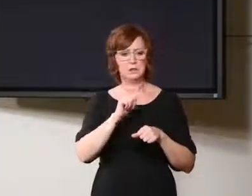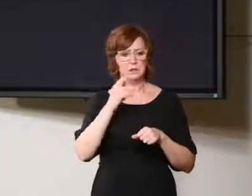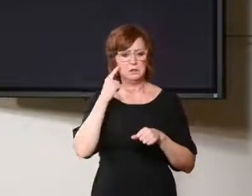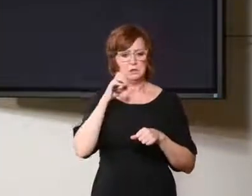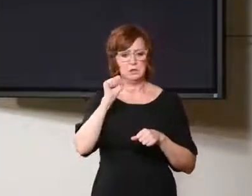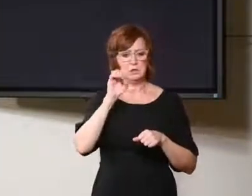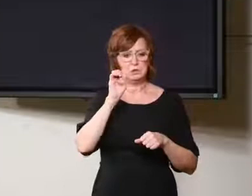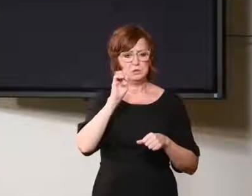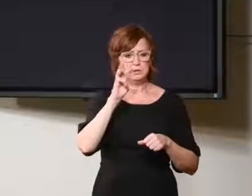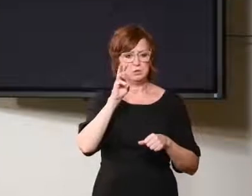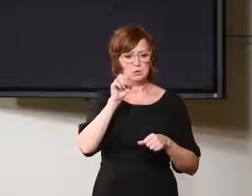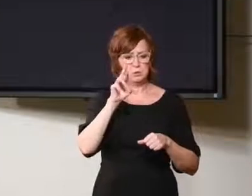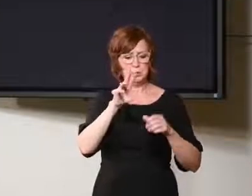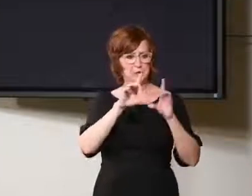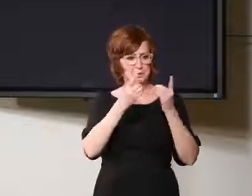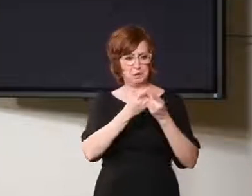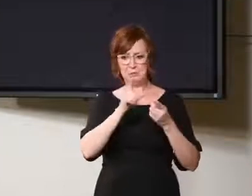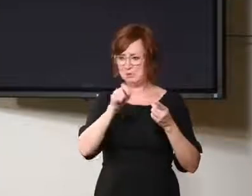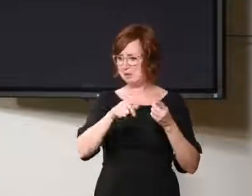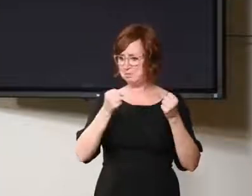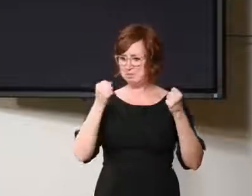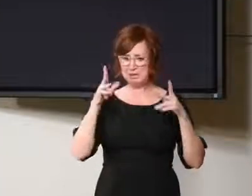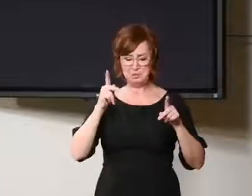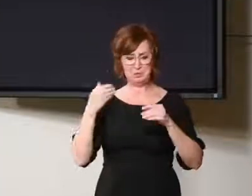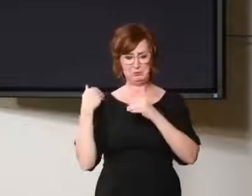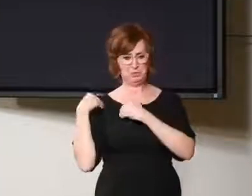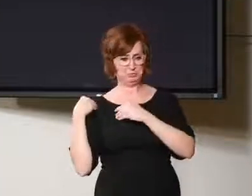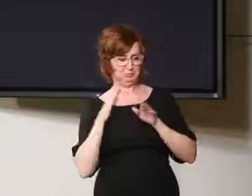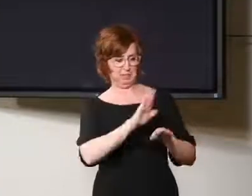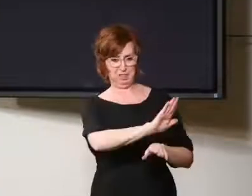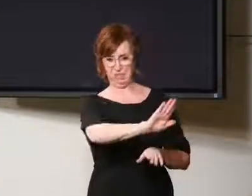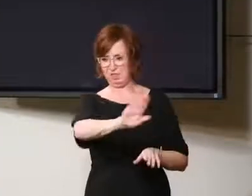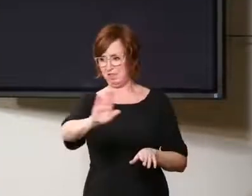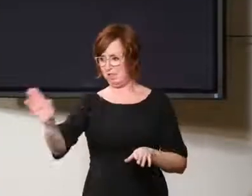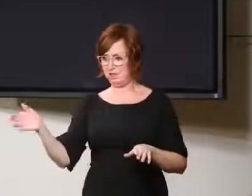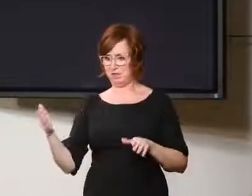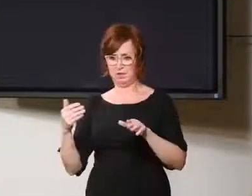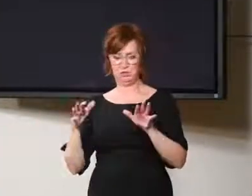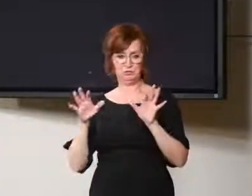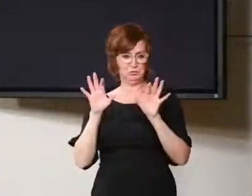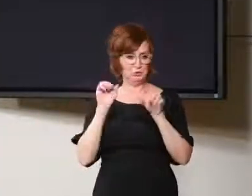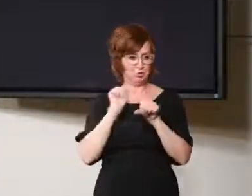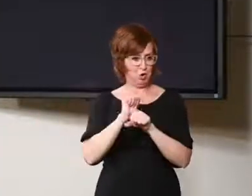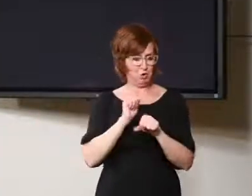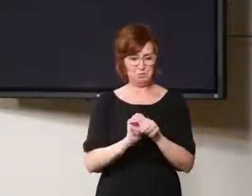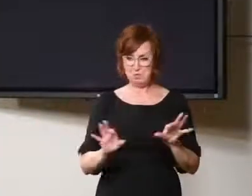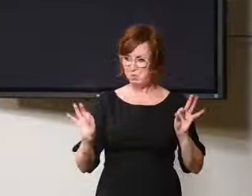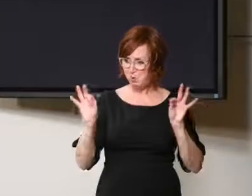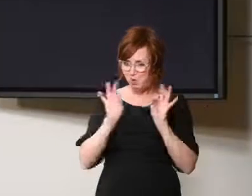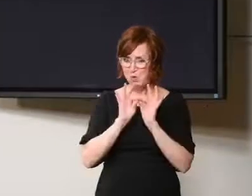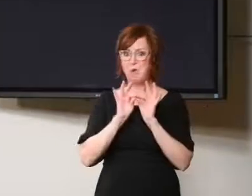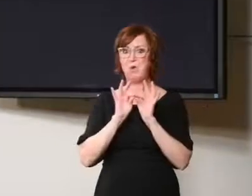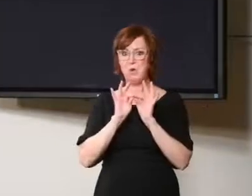of these spaces have been opened up, or many of these spaces have been opened up for those individuals. We have an application